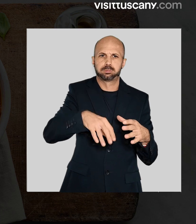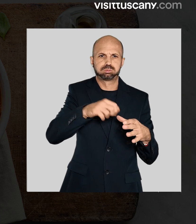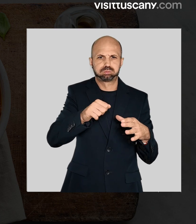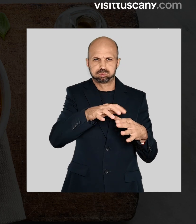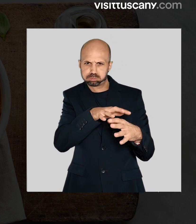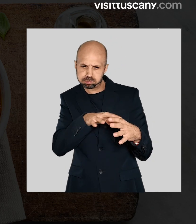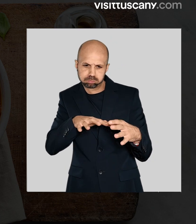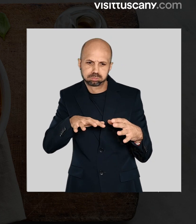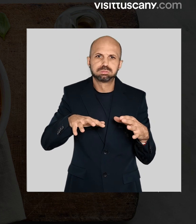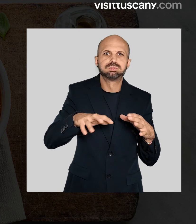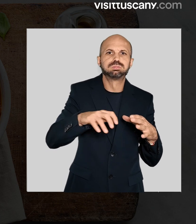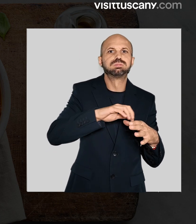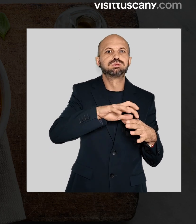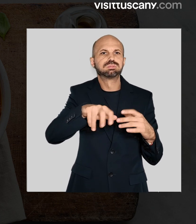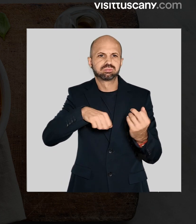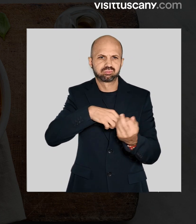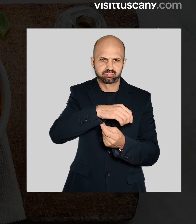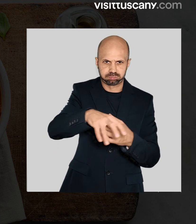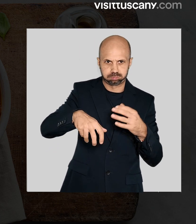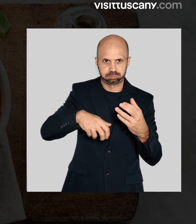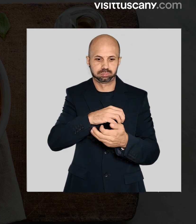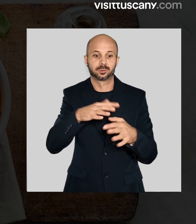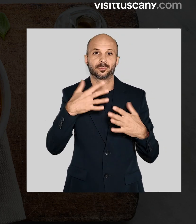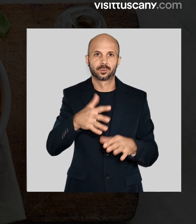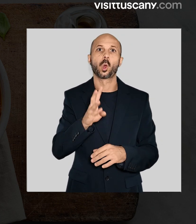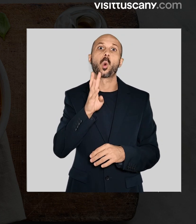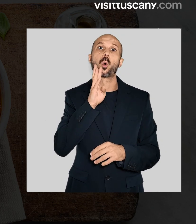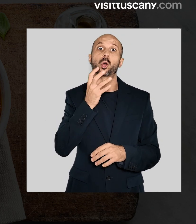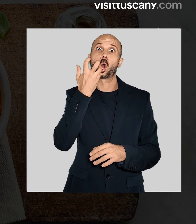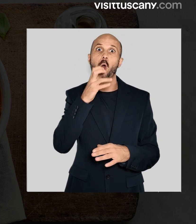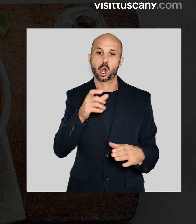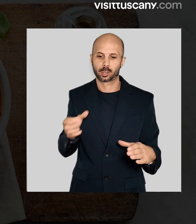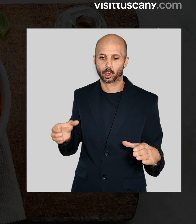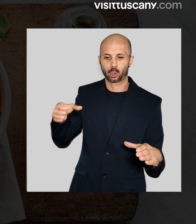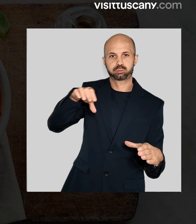Squeeze the bread between your hands to remove all the excess water